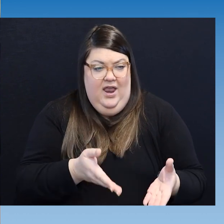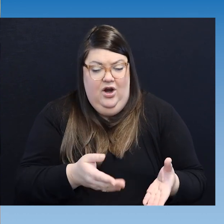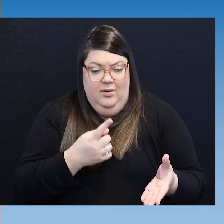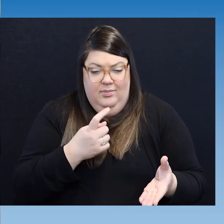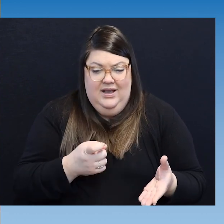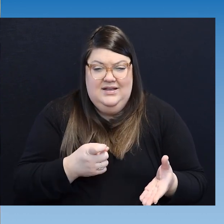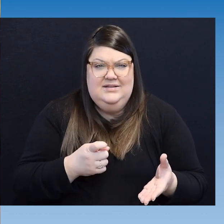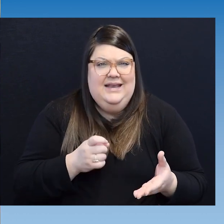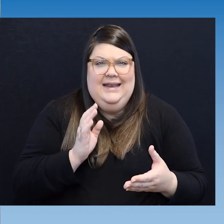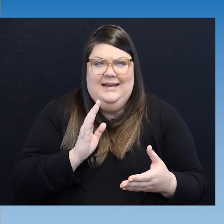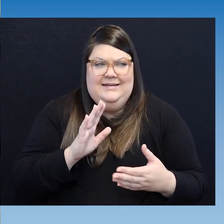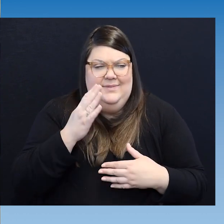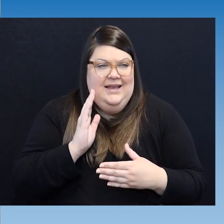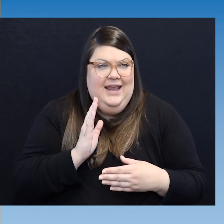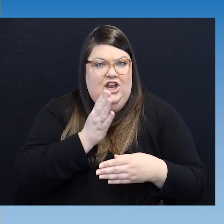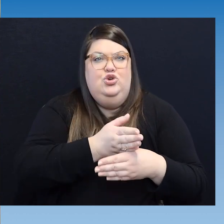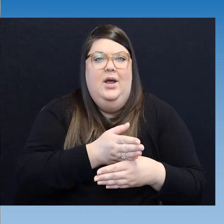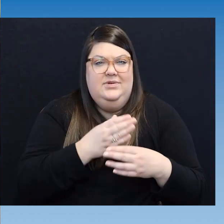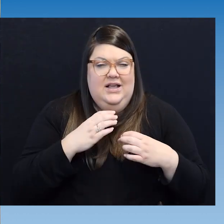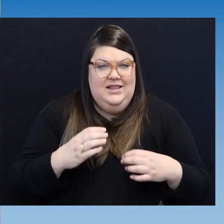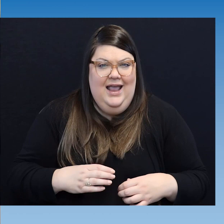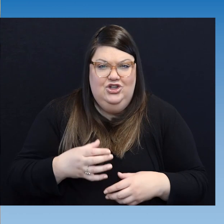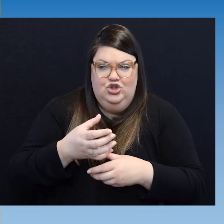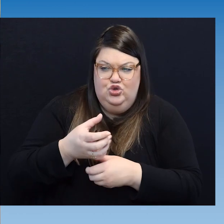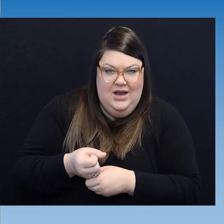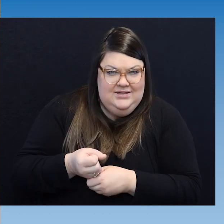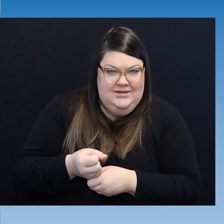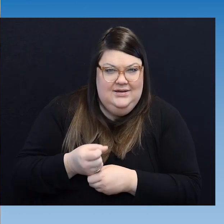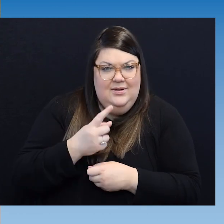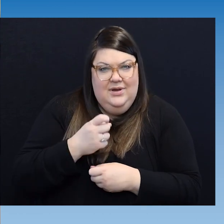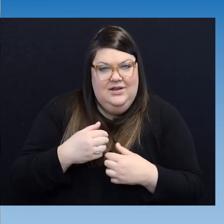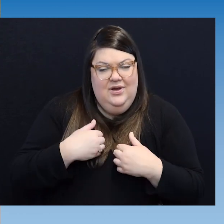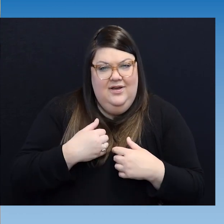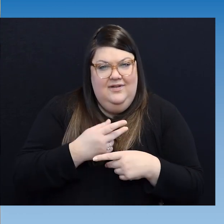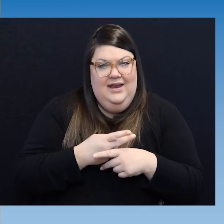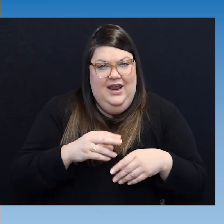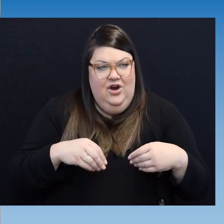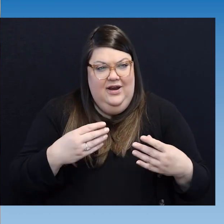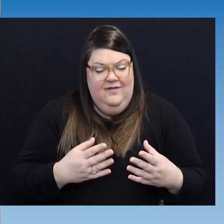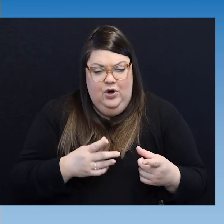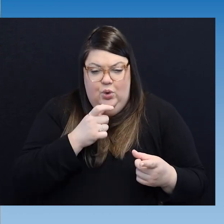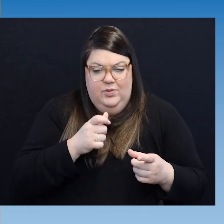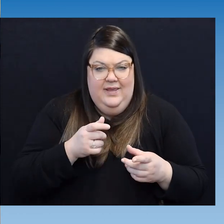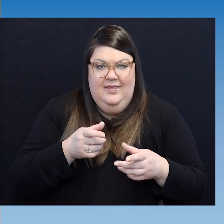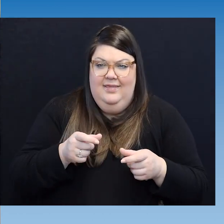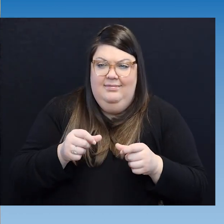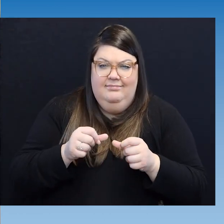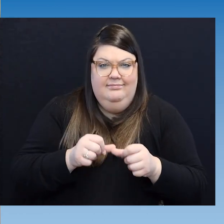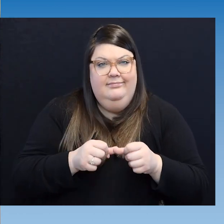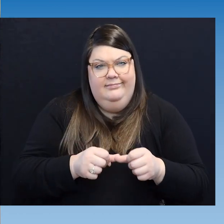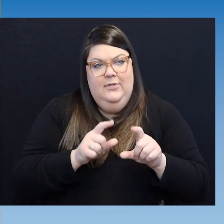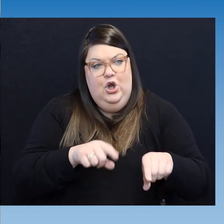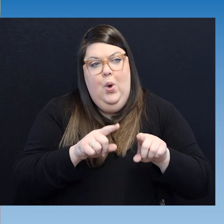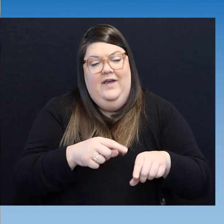like it interrupts the client's trust, because you have a caregiver that's been there for 3 months, and